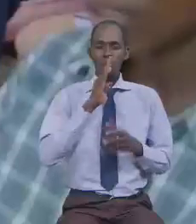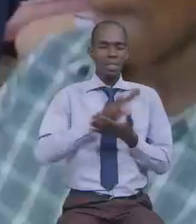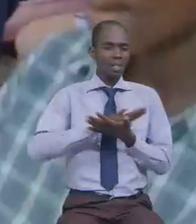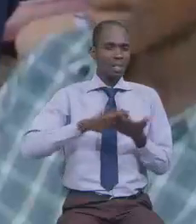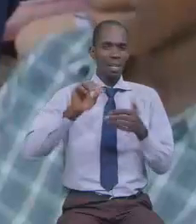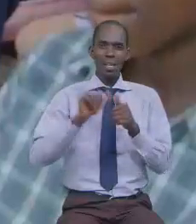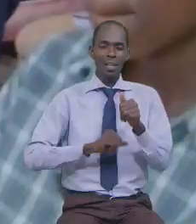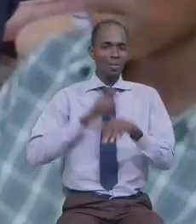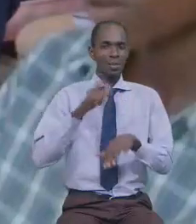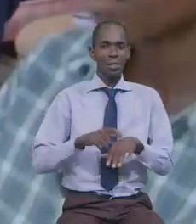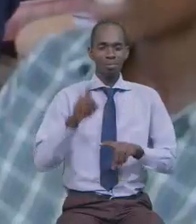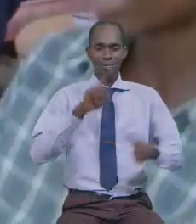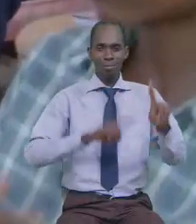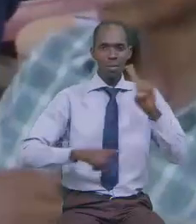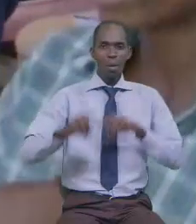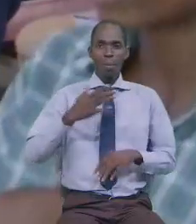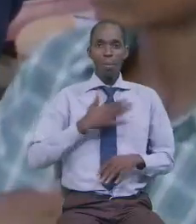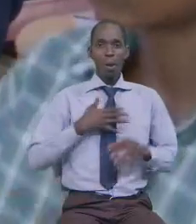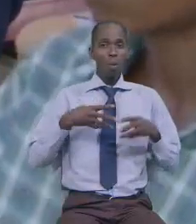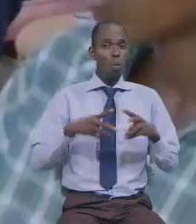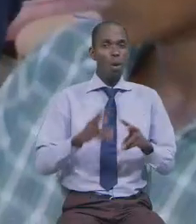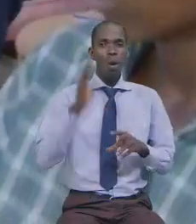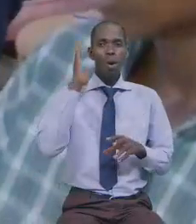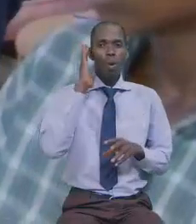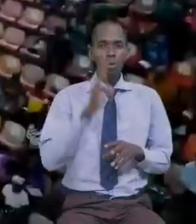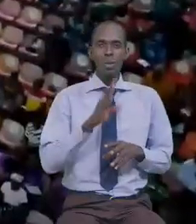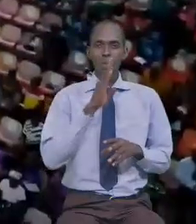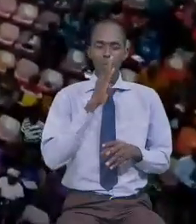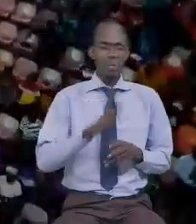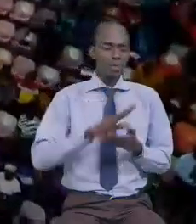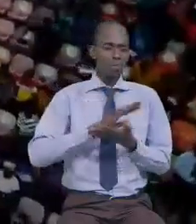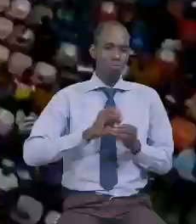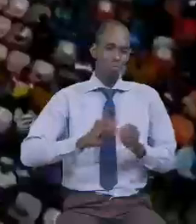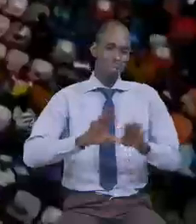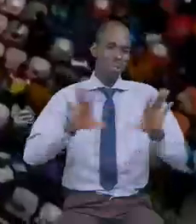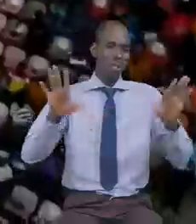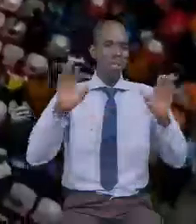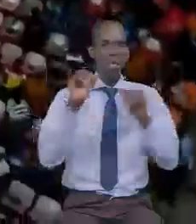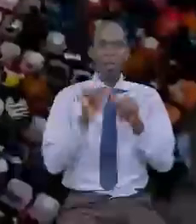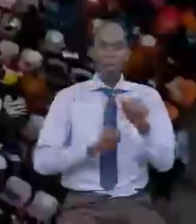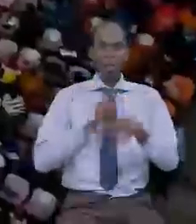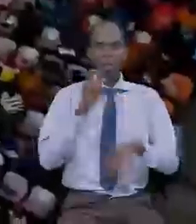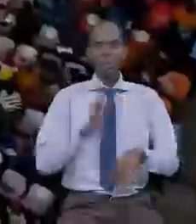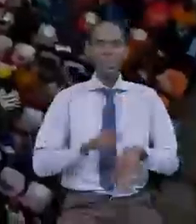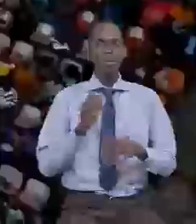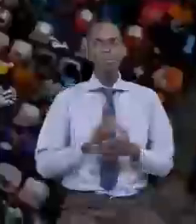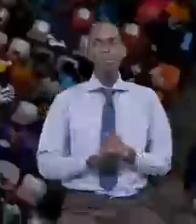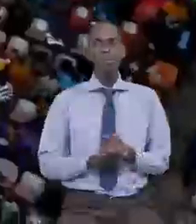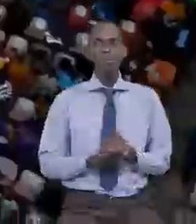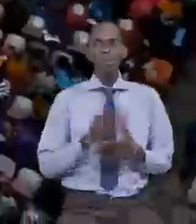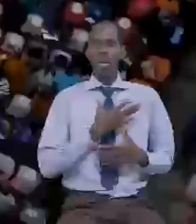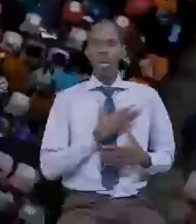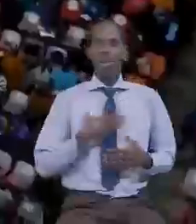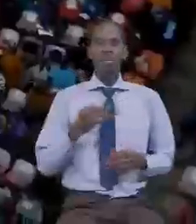My way will be clear every time. And the Lord will